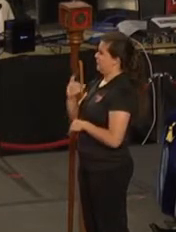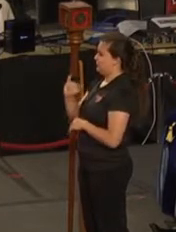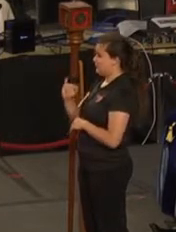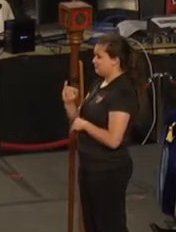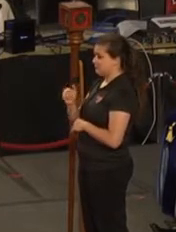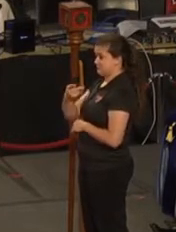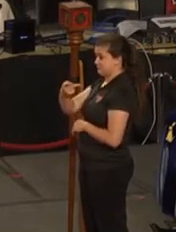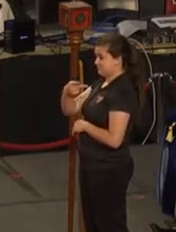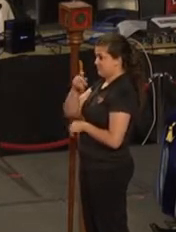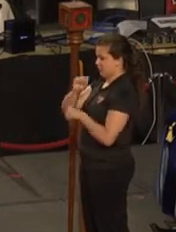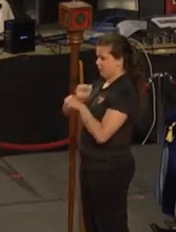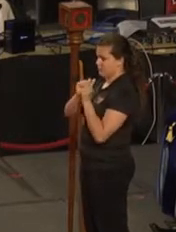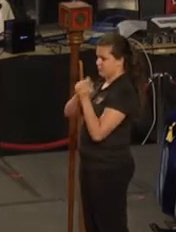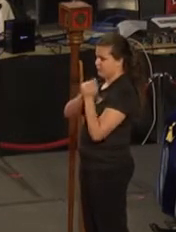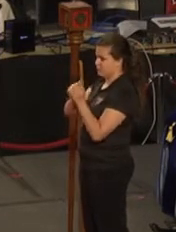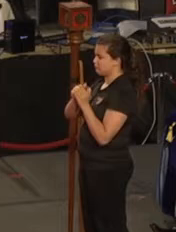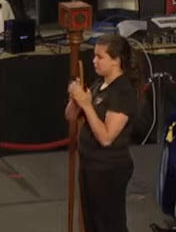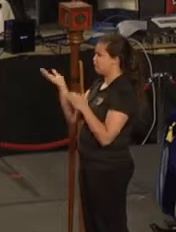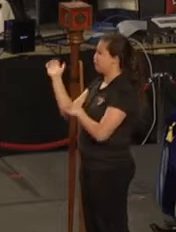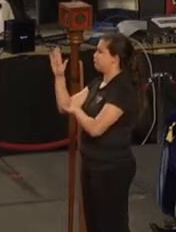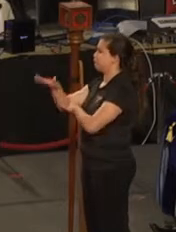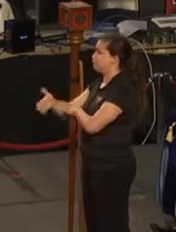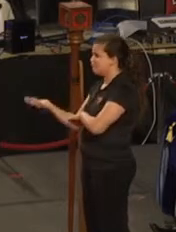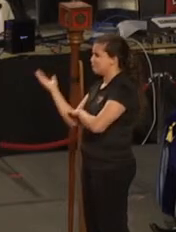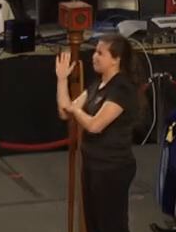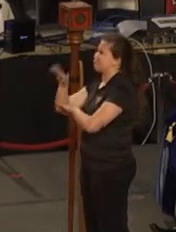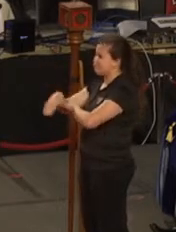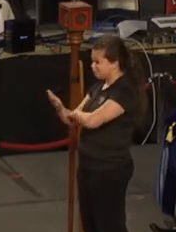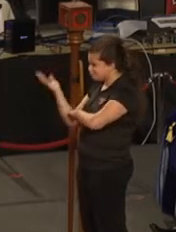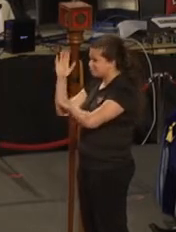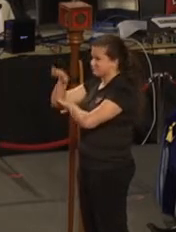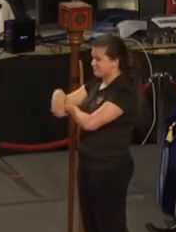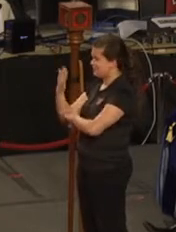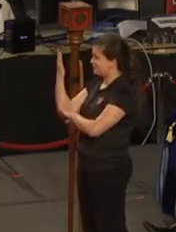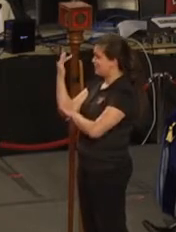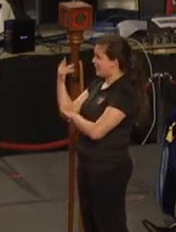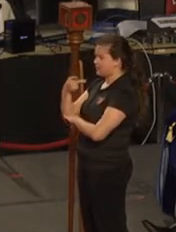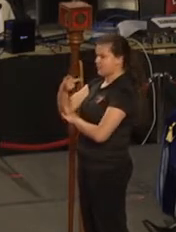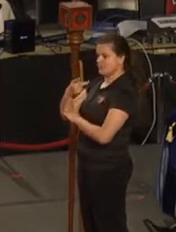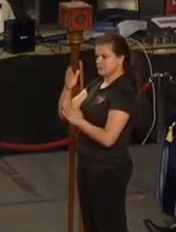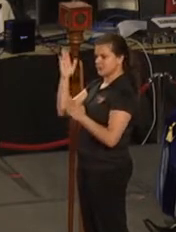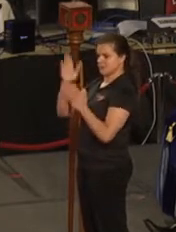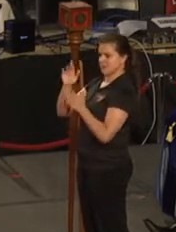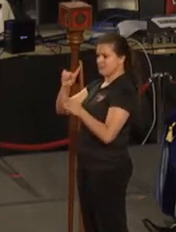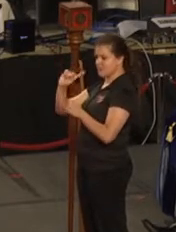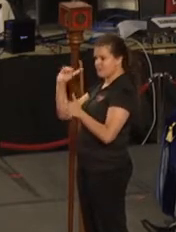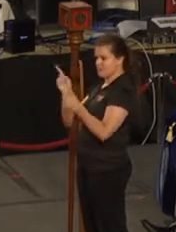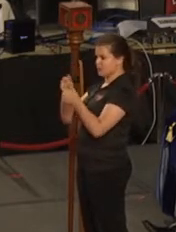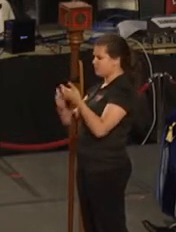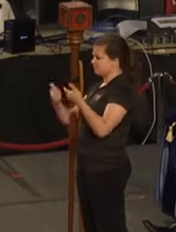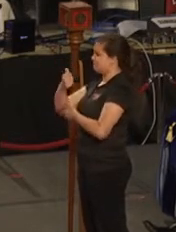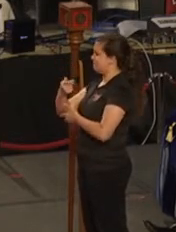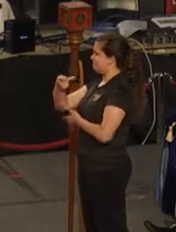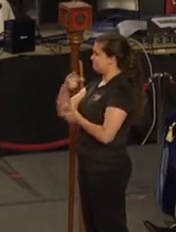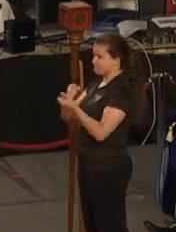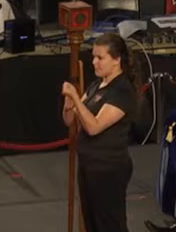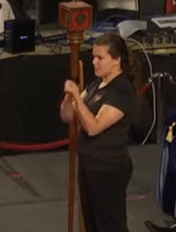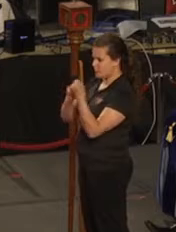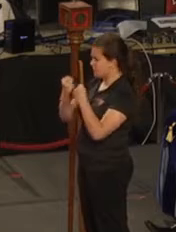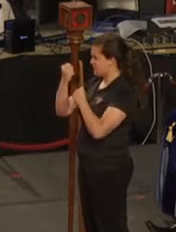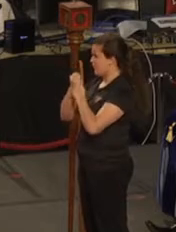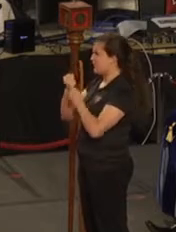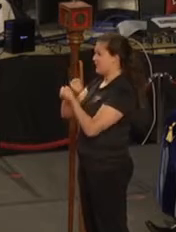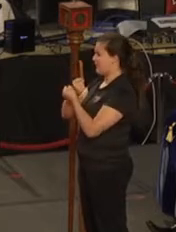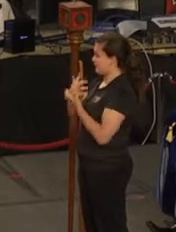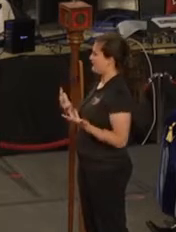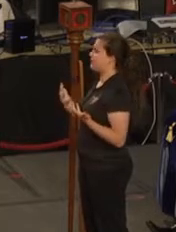together 24/7, and it worked because we put each other first, and we supported each other in everything we